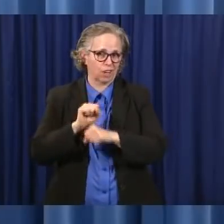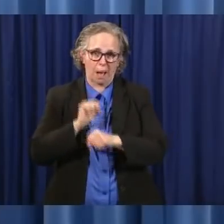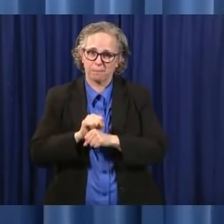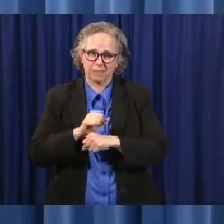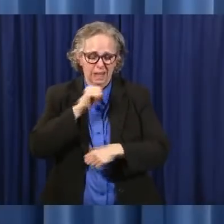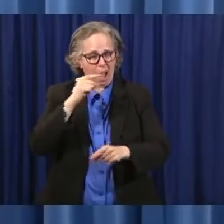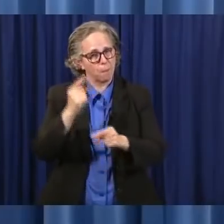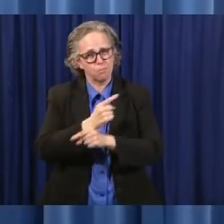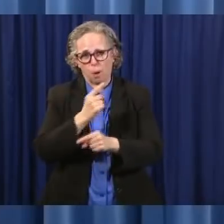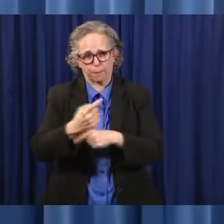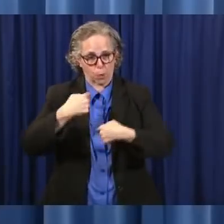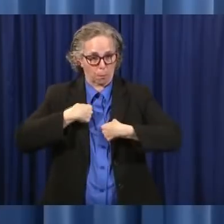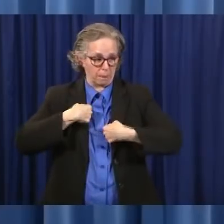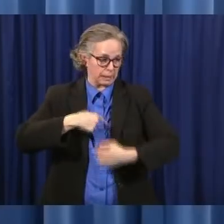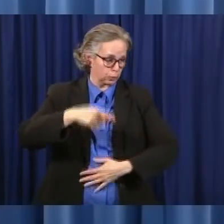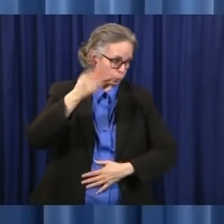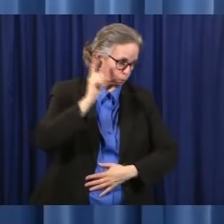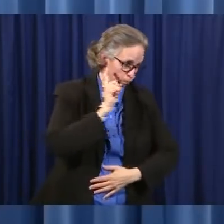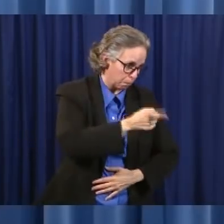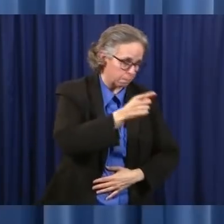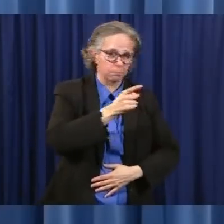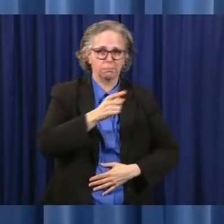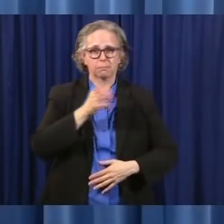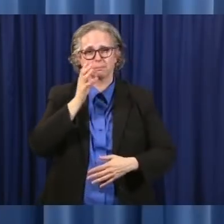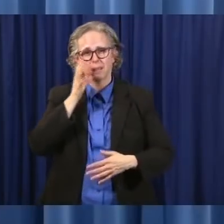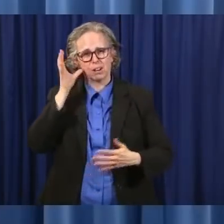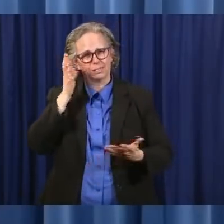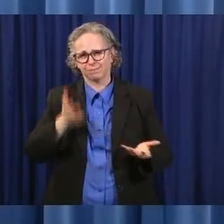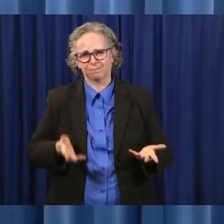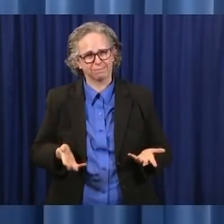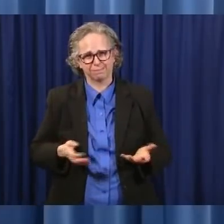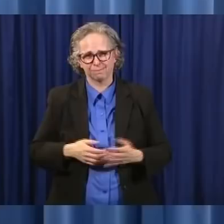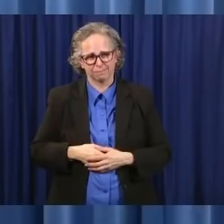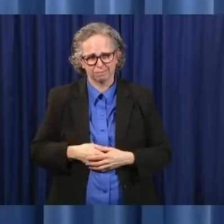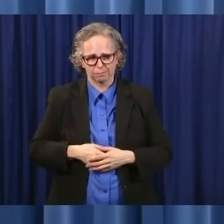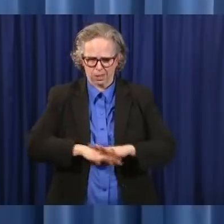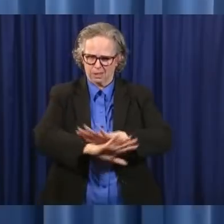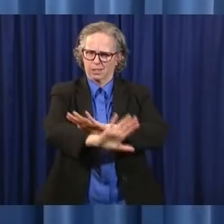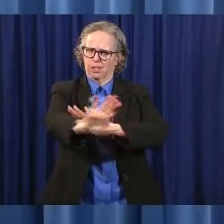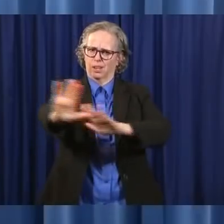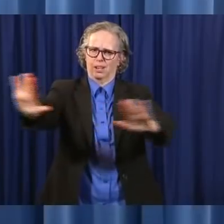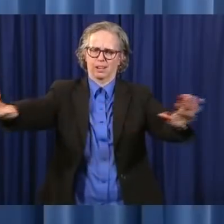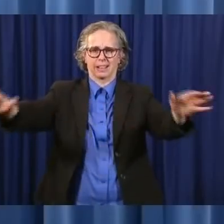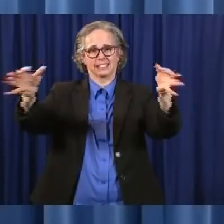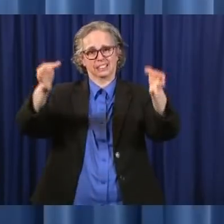very presumptuous of me to try to answer that. Thank you.